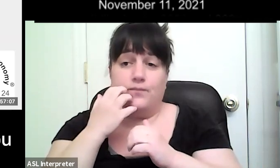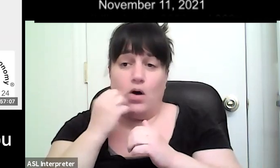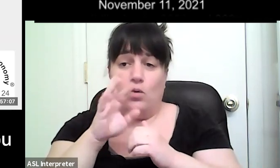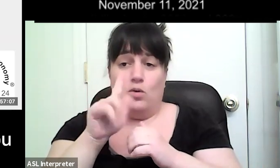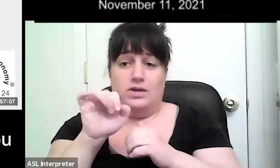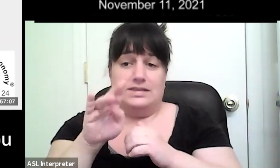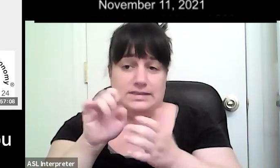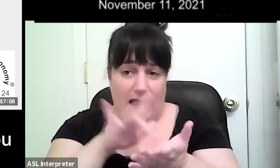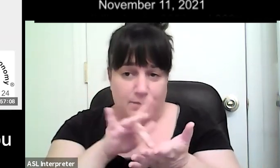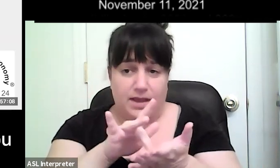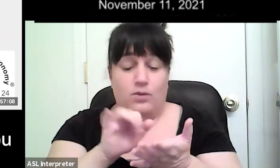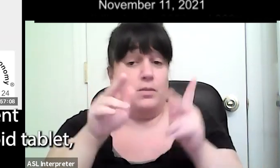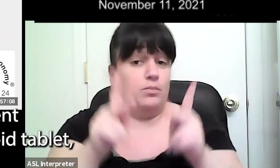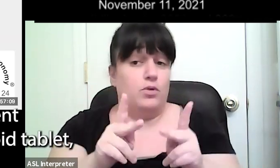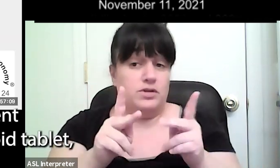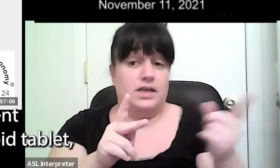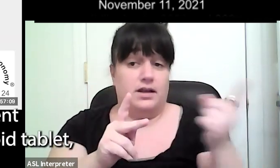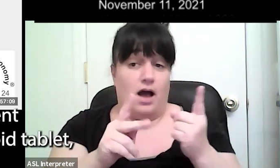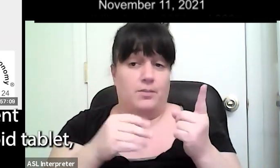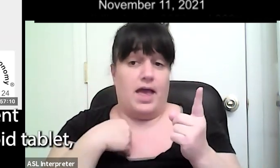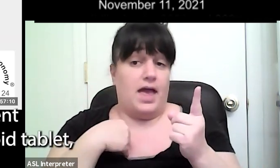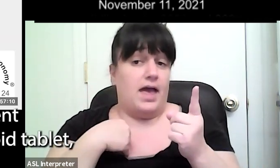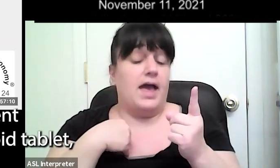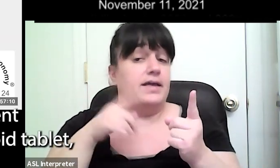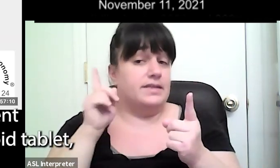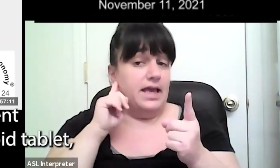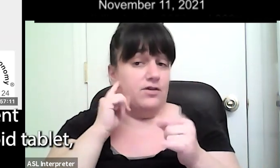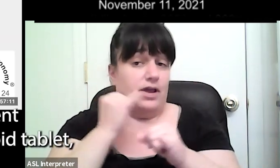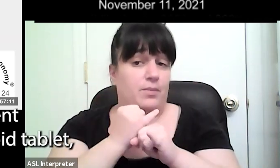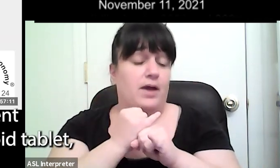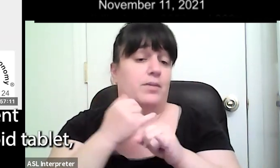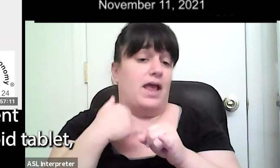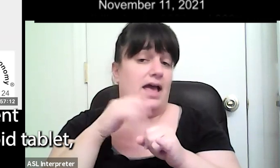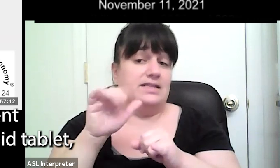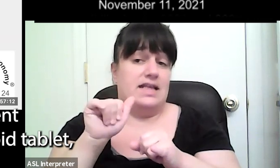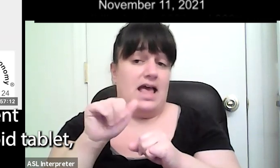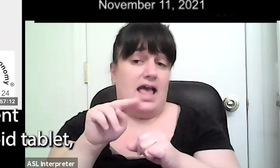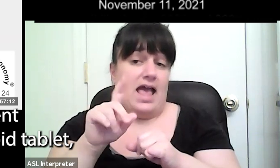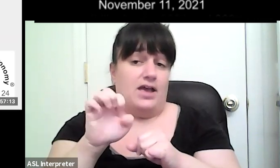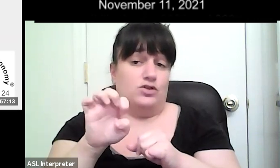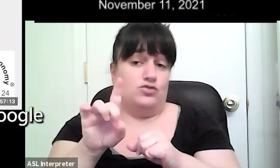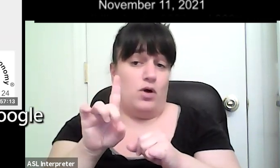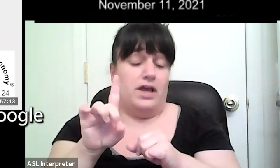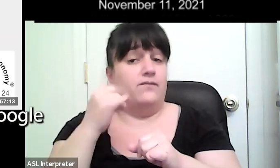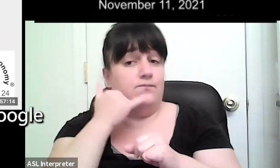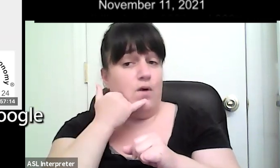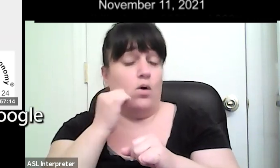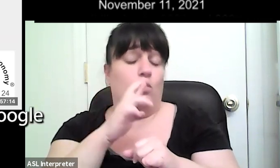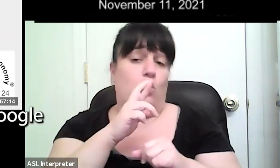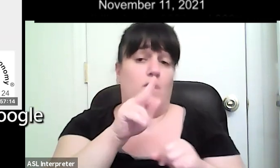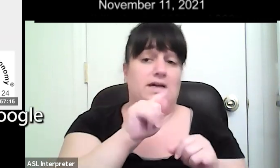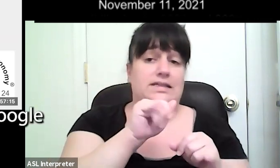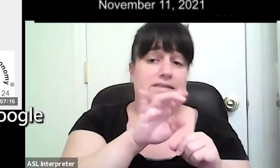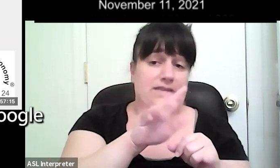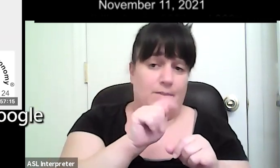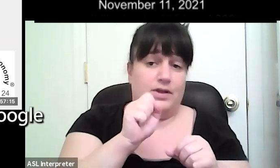or the person coming to you who has a hearing impairment has an Android phone or an Android tablet, you can use a free app